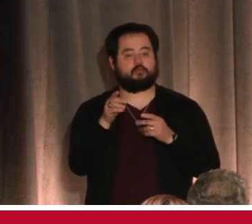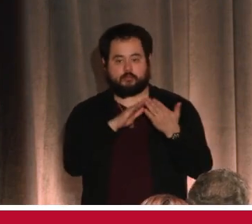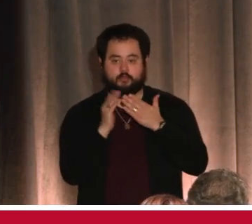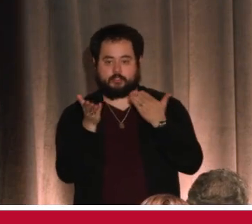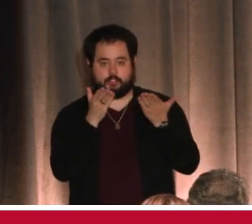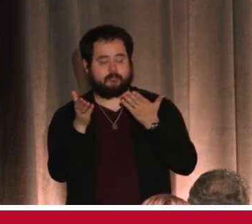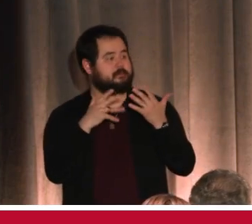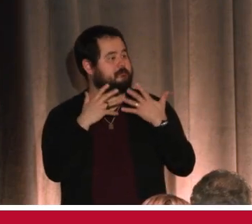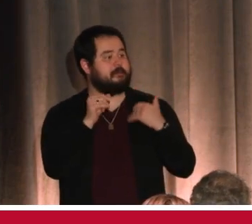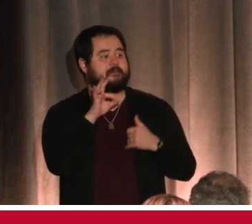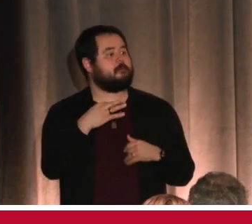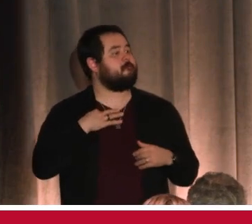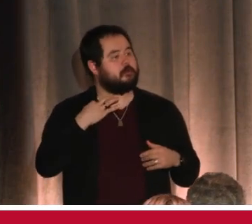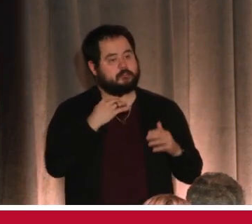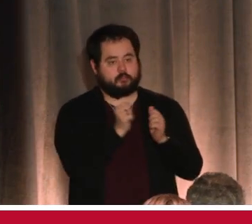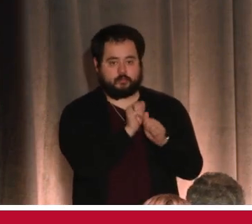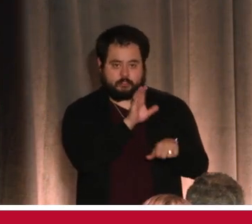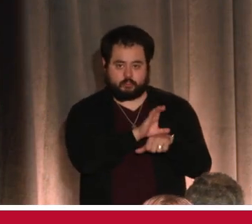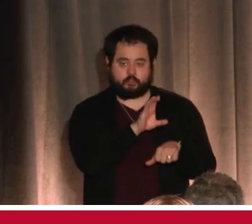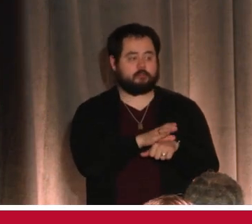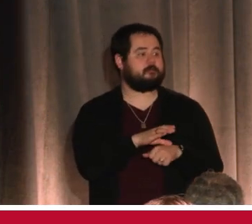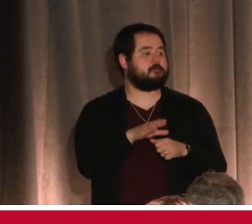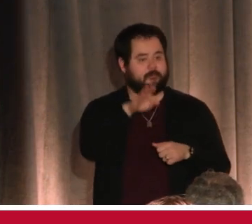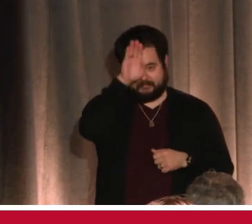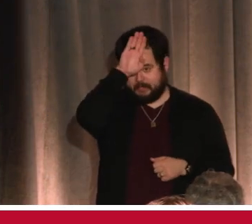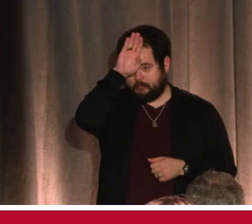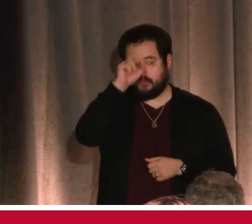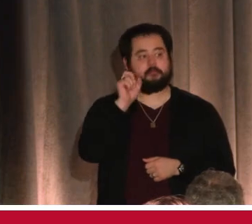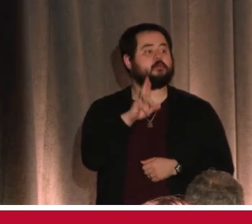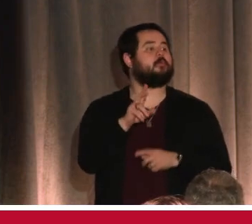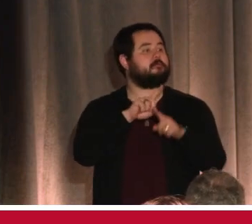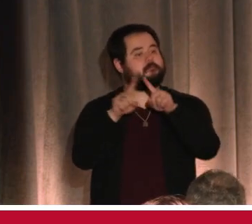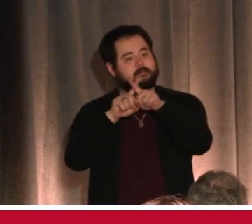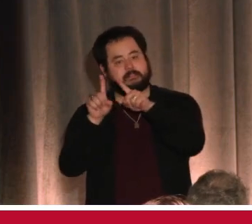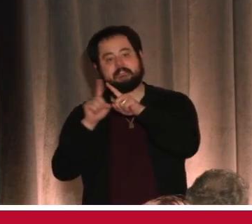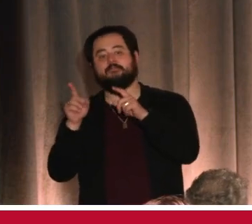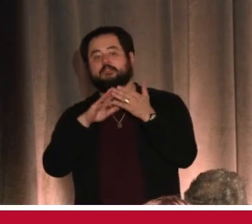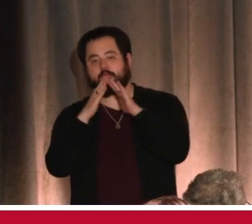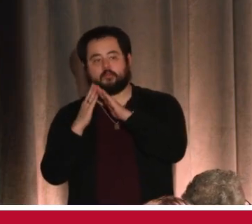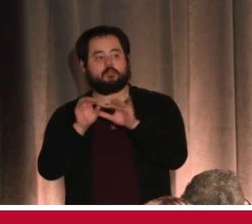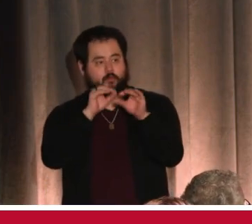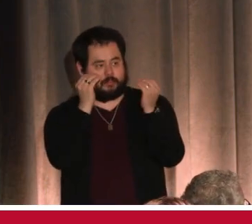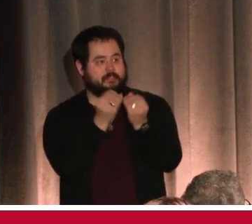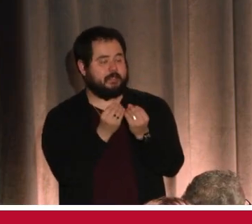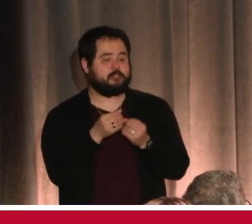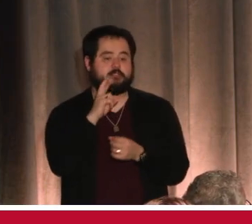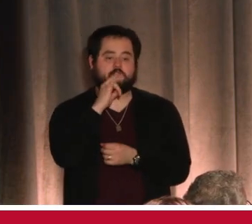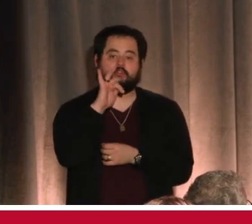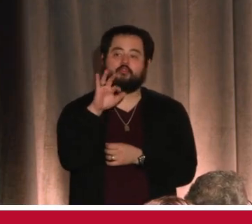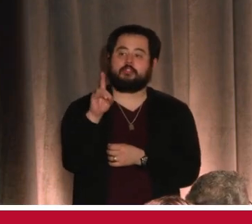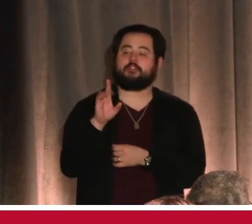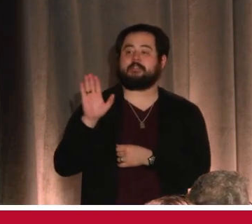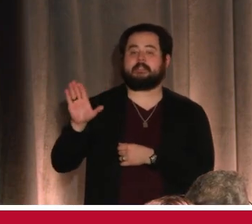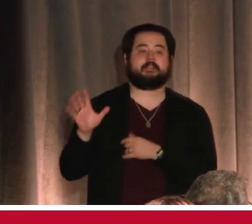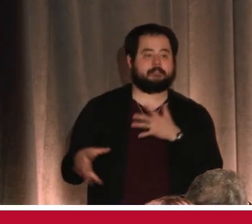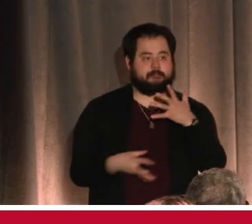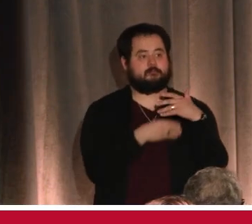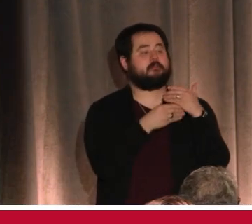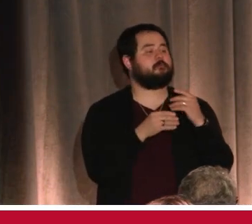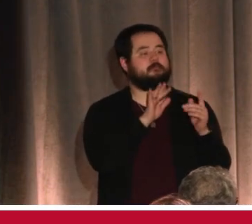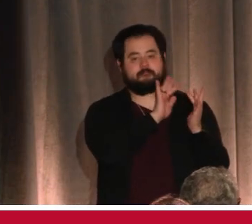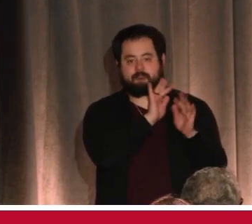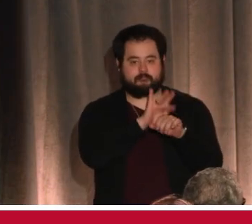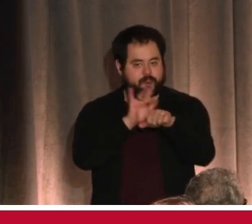Whether volunteering with his church, fire departments, or various community organizations, Richard's contributions have touched countless